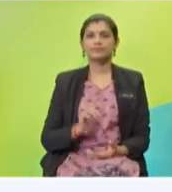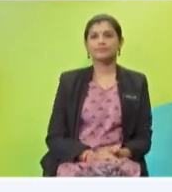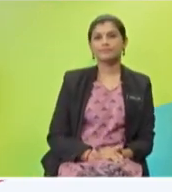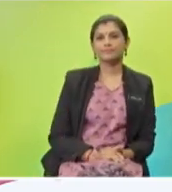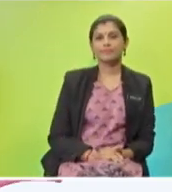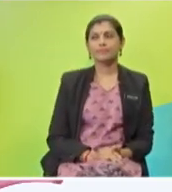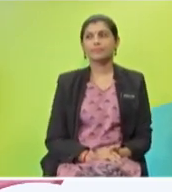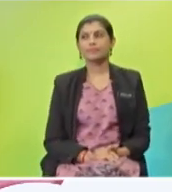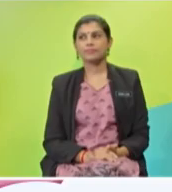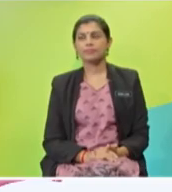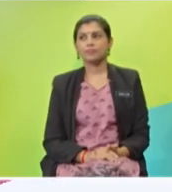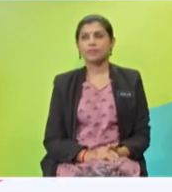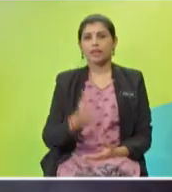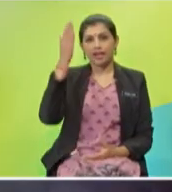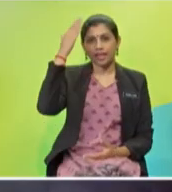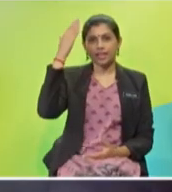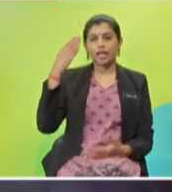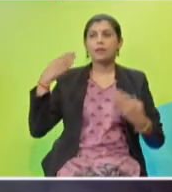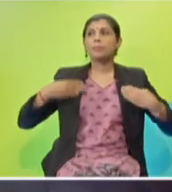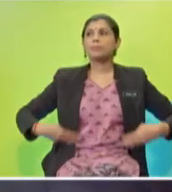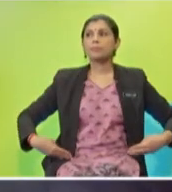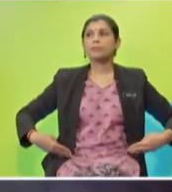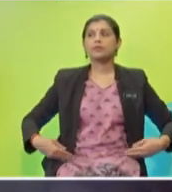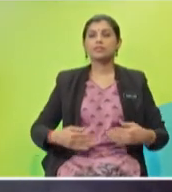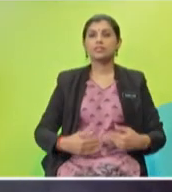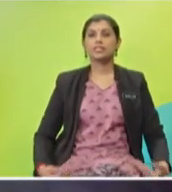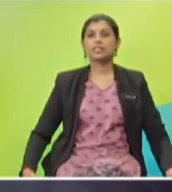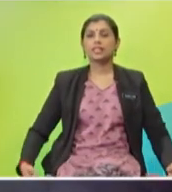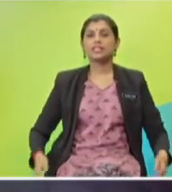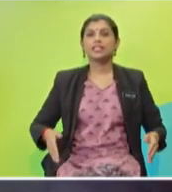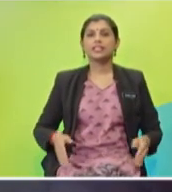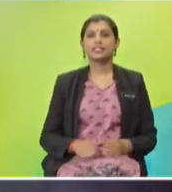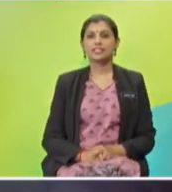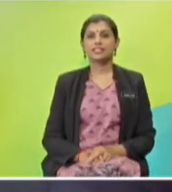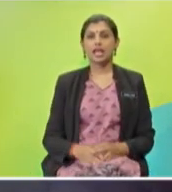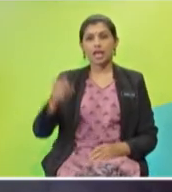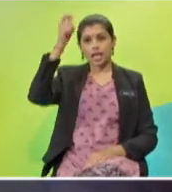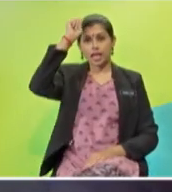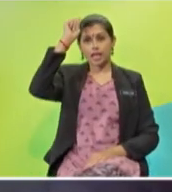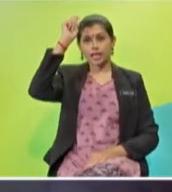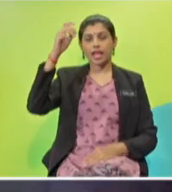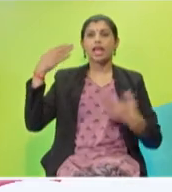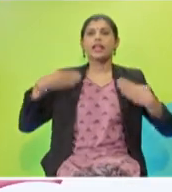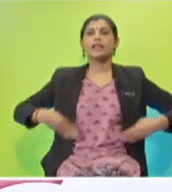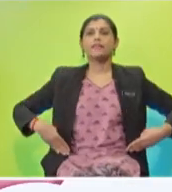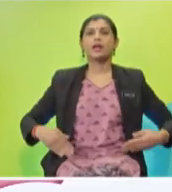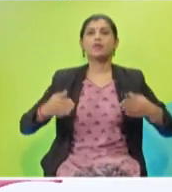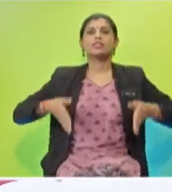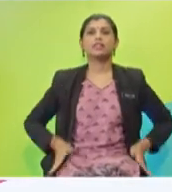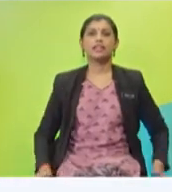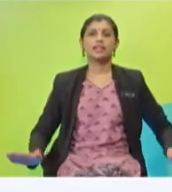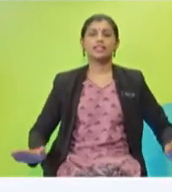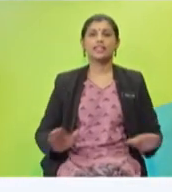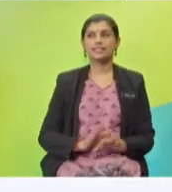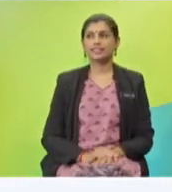Let's sing it one more time. Hat and a blouse, skirt, and sandals. Hat and a blouse,